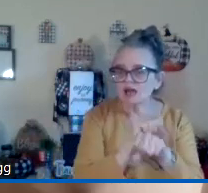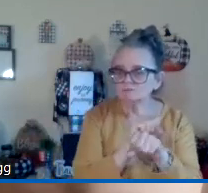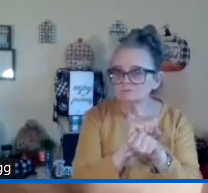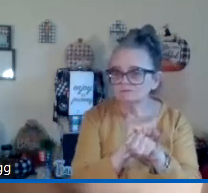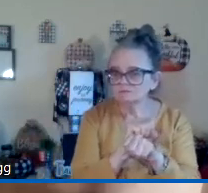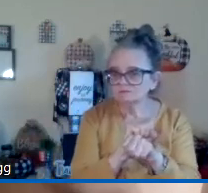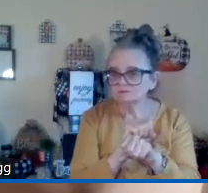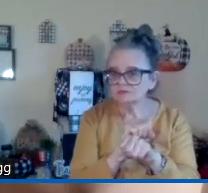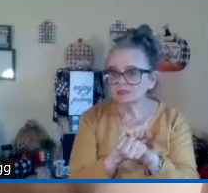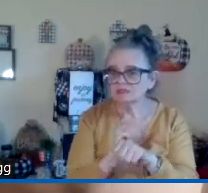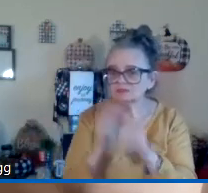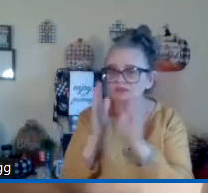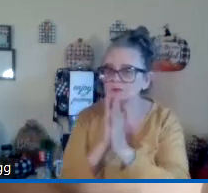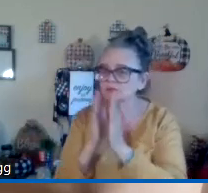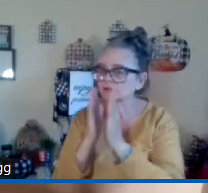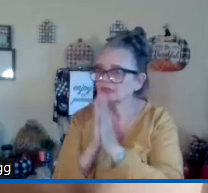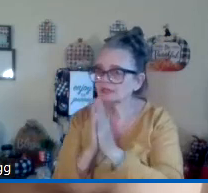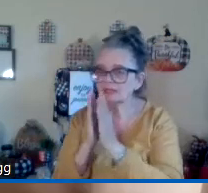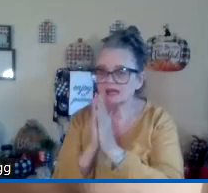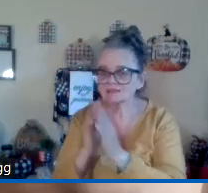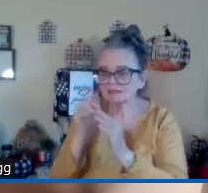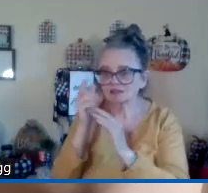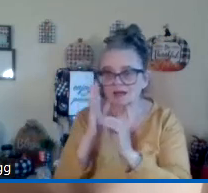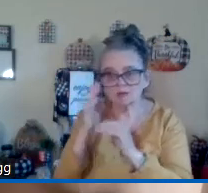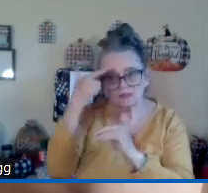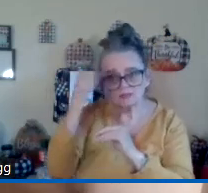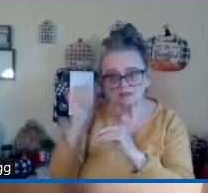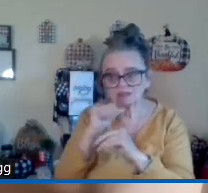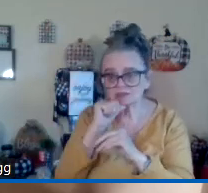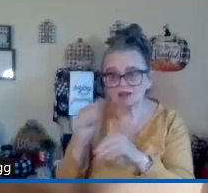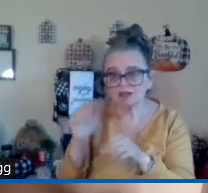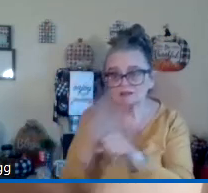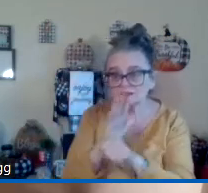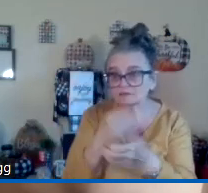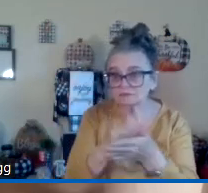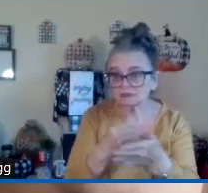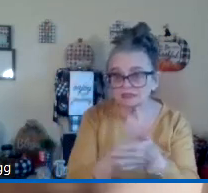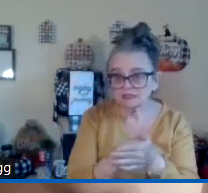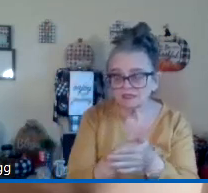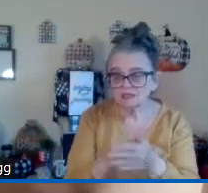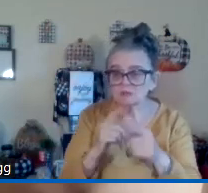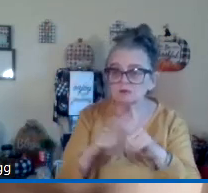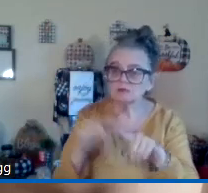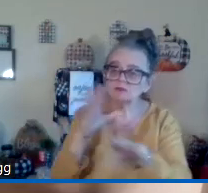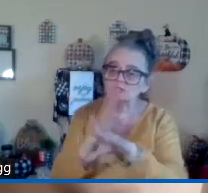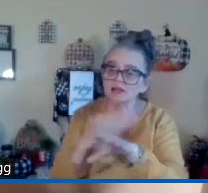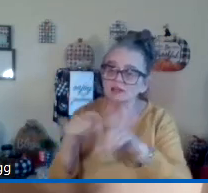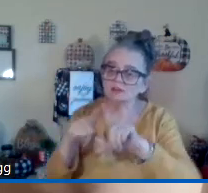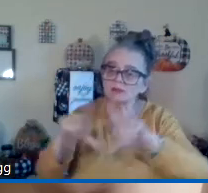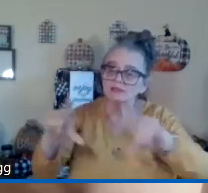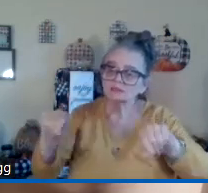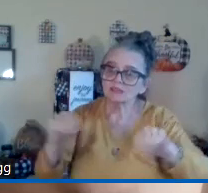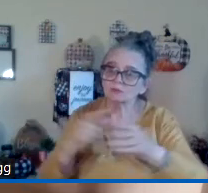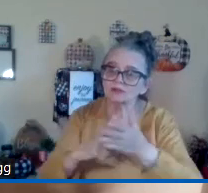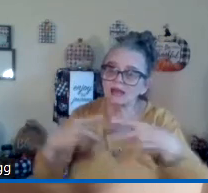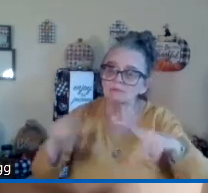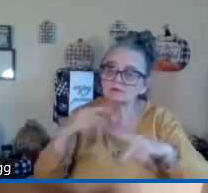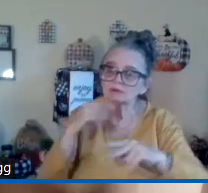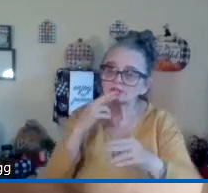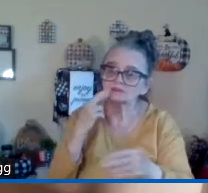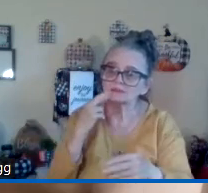new job and she's been praying and asking God because it's not enough money. But when she got her paycheck,